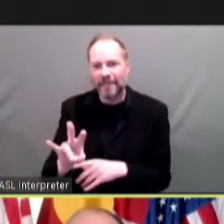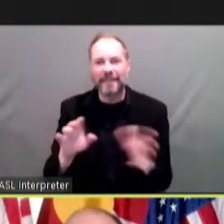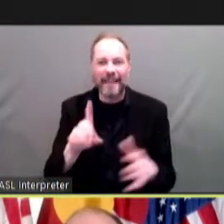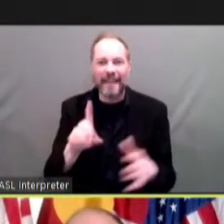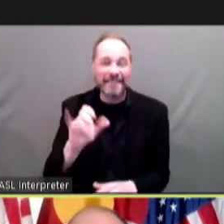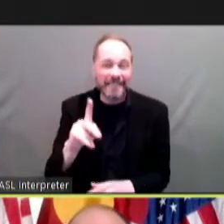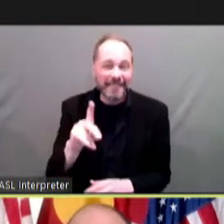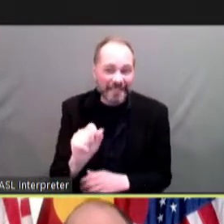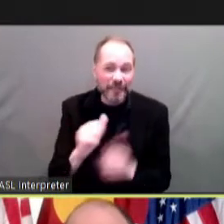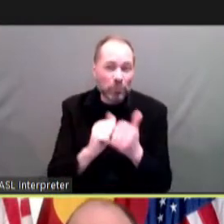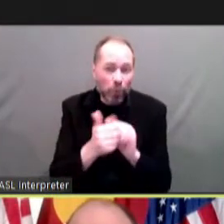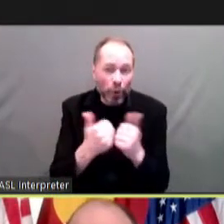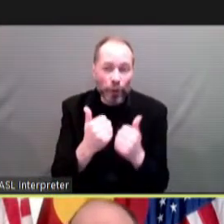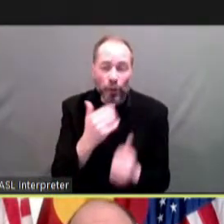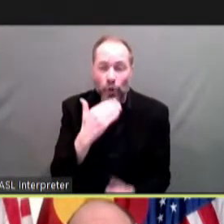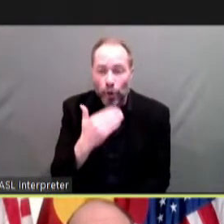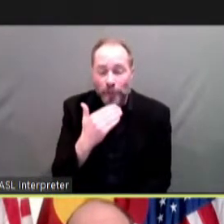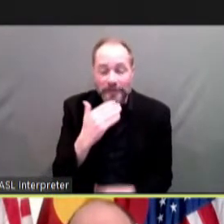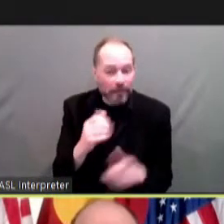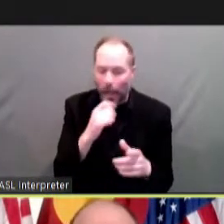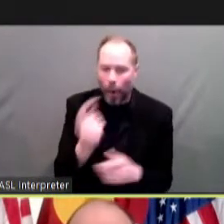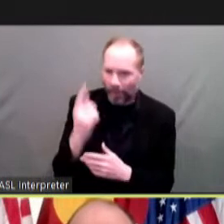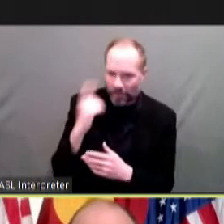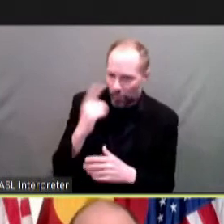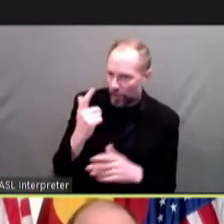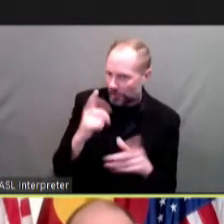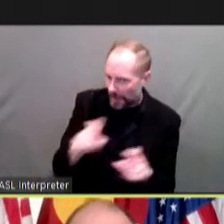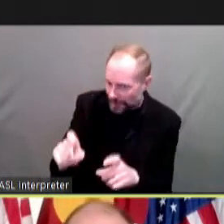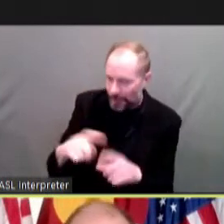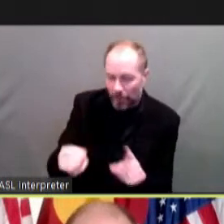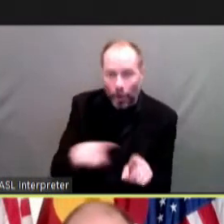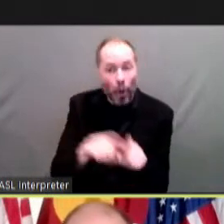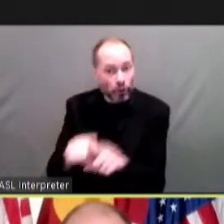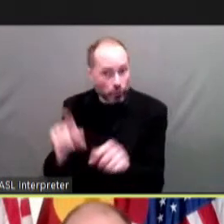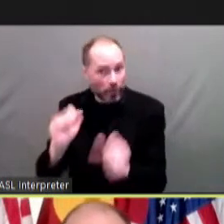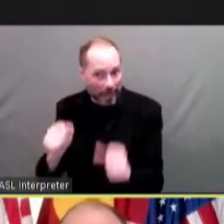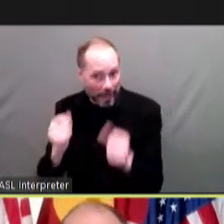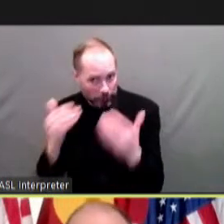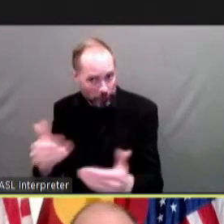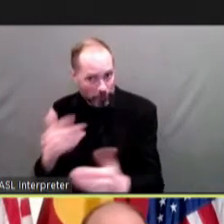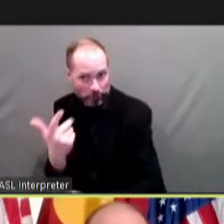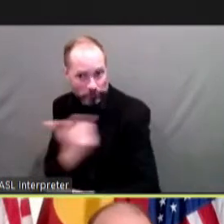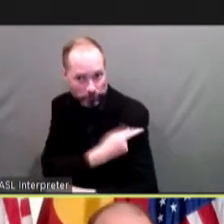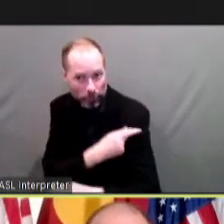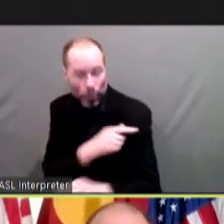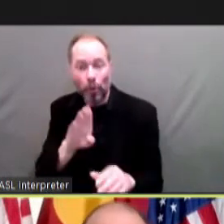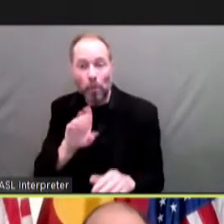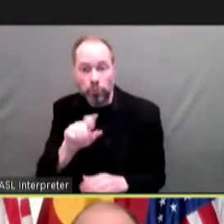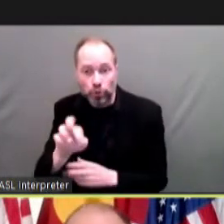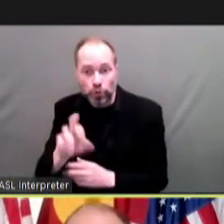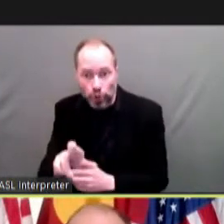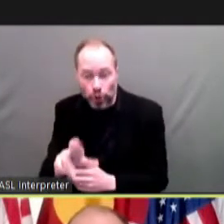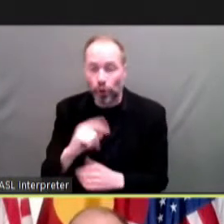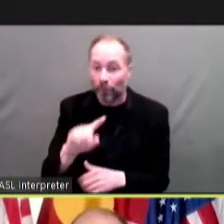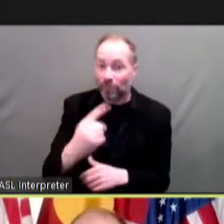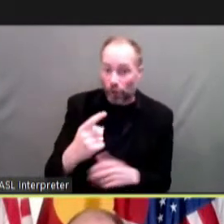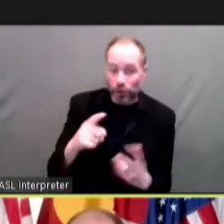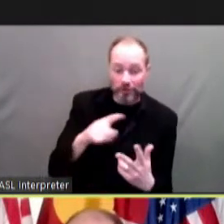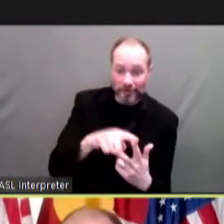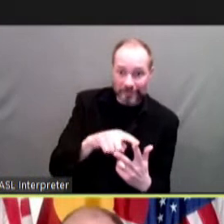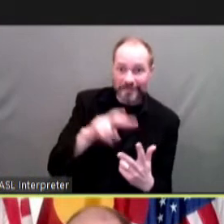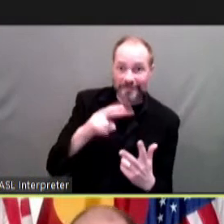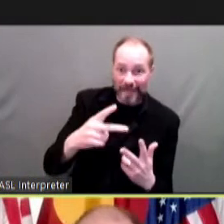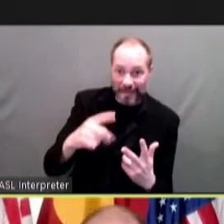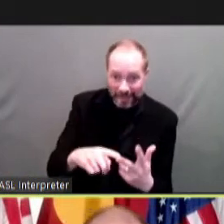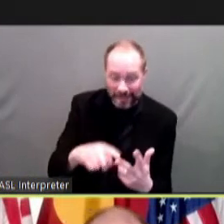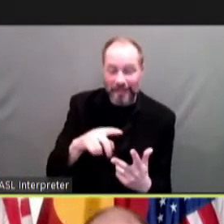these are not just for testing. You can actually also get your booster, your third shot there. You can get your first shot if you haven't had it yet. You can get